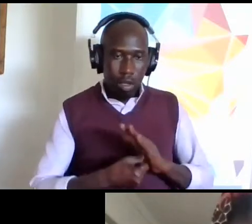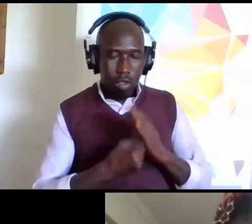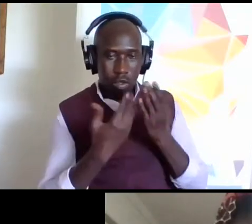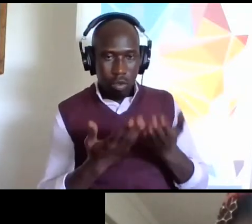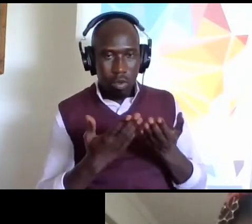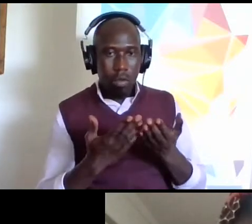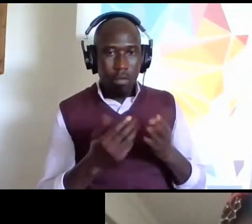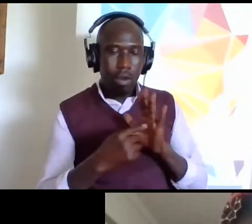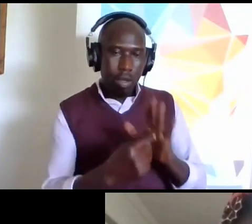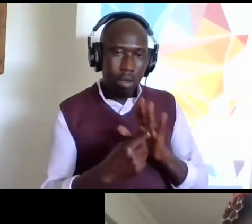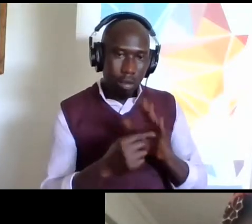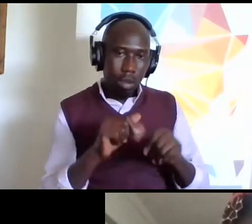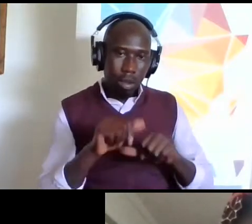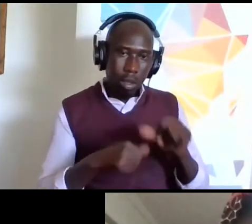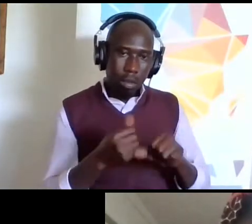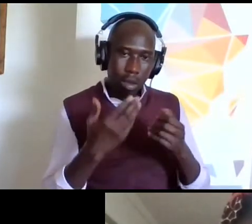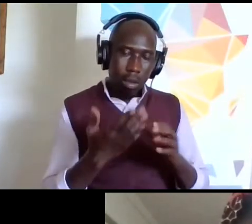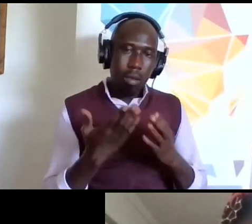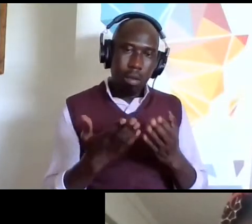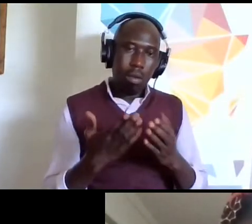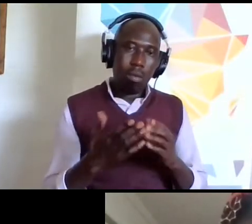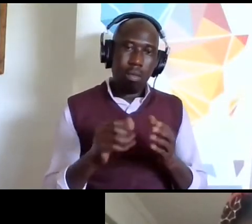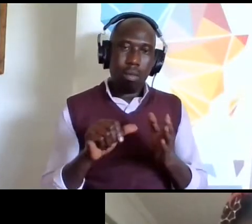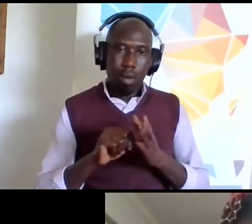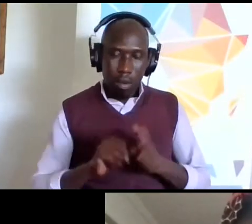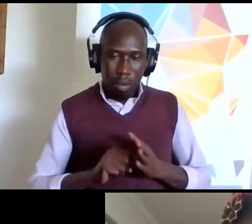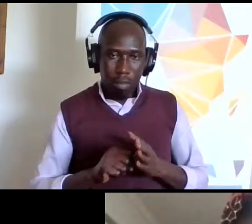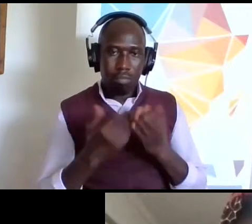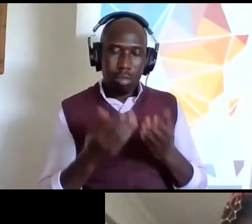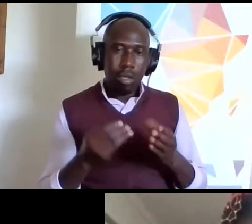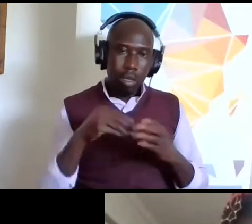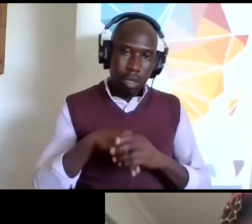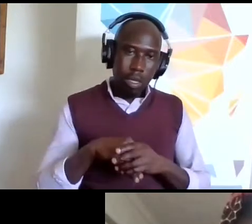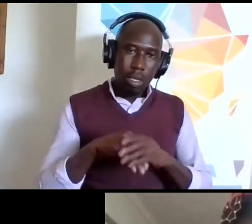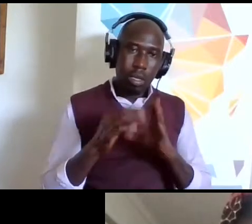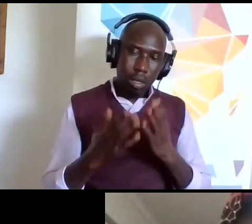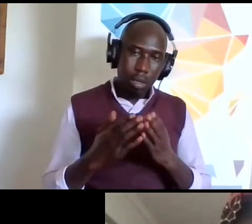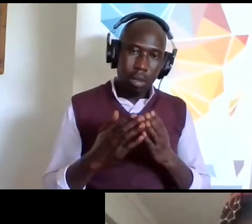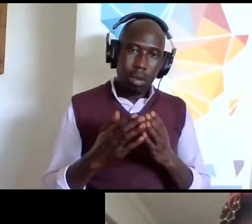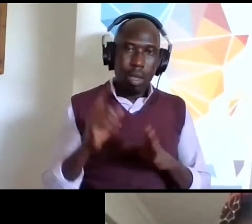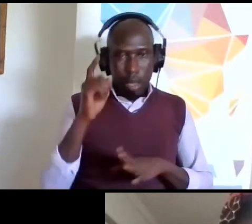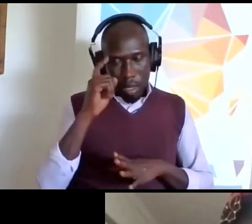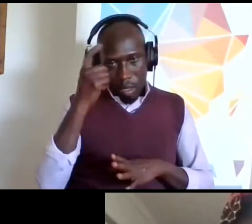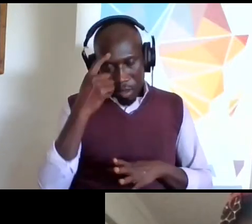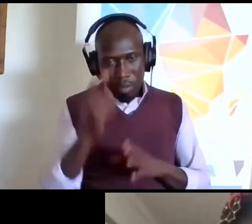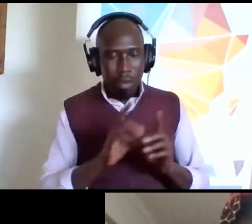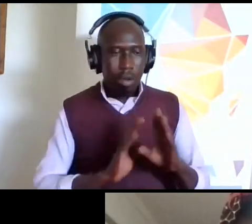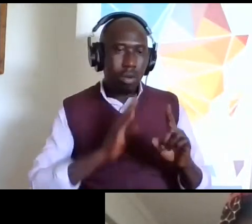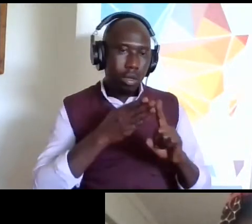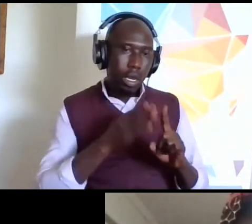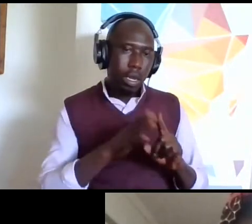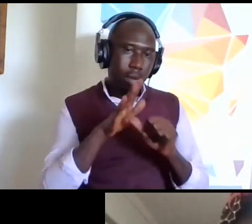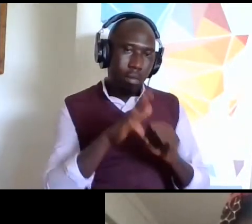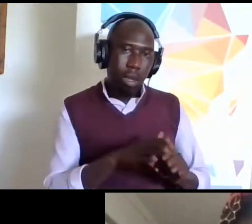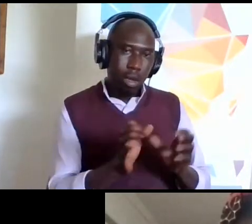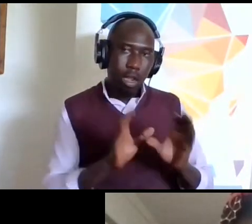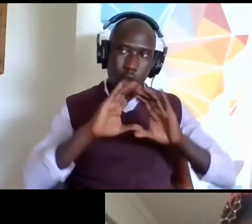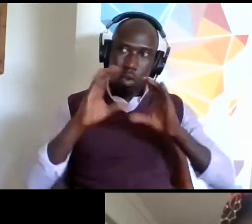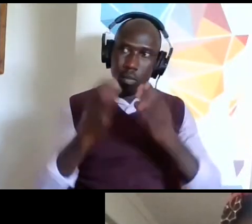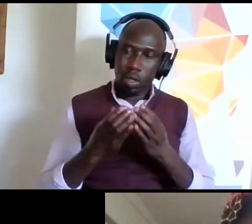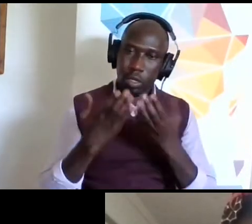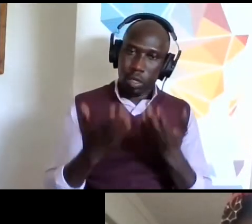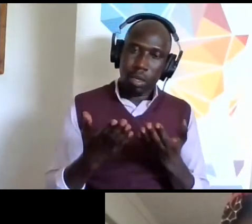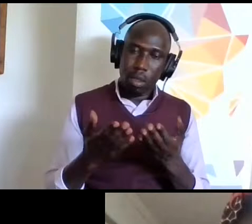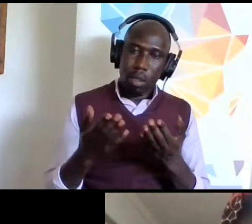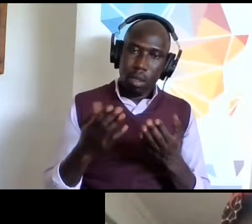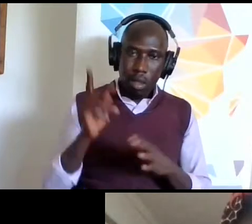for instance, about the potential risks associated with its usage by capricious governments to target marginalized communities.